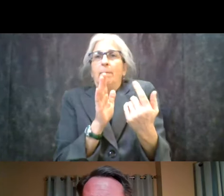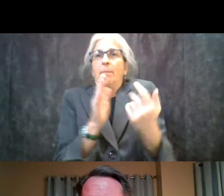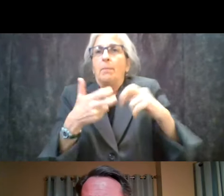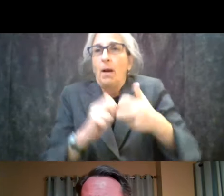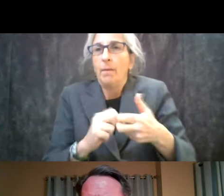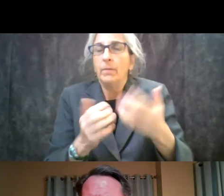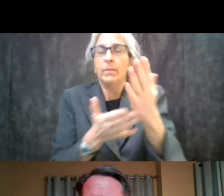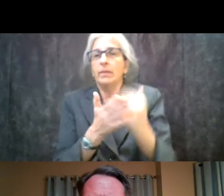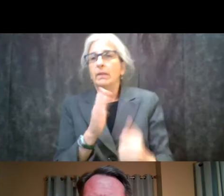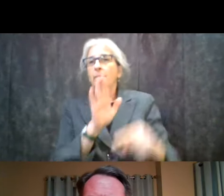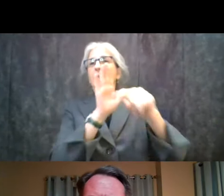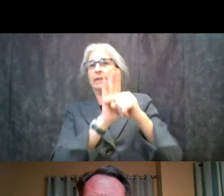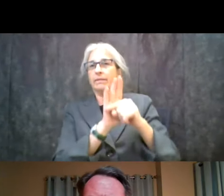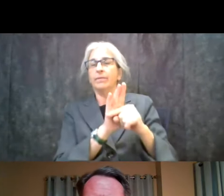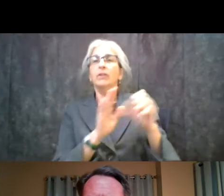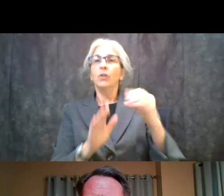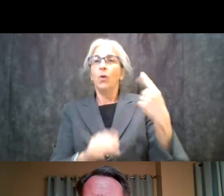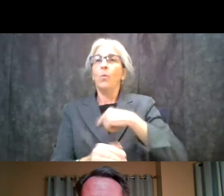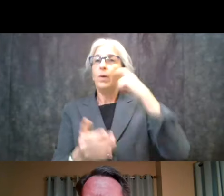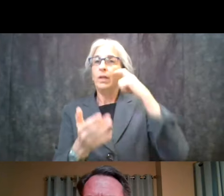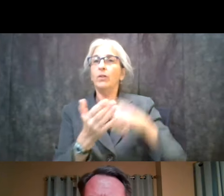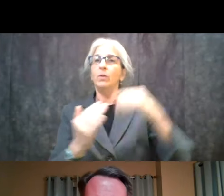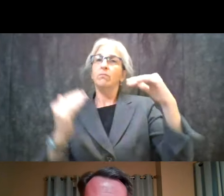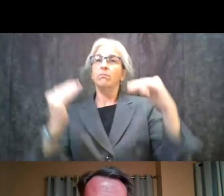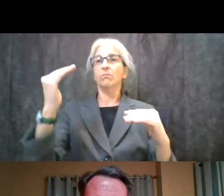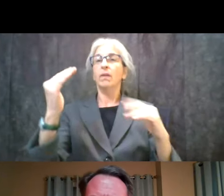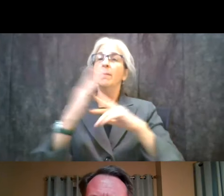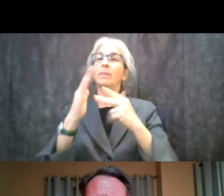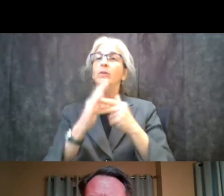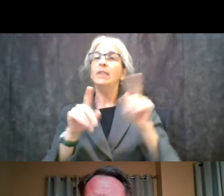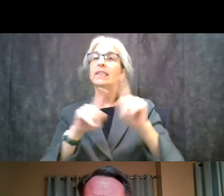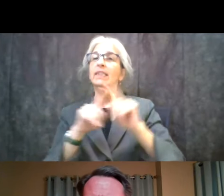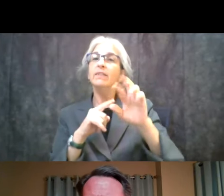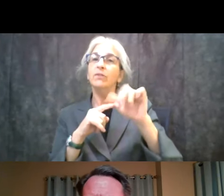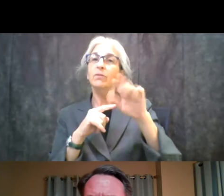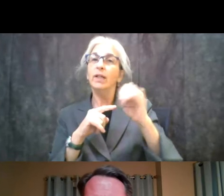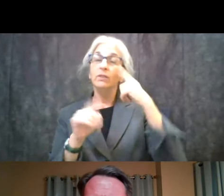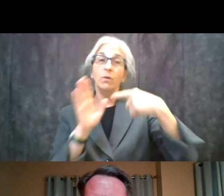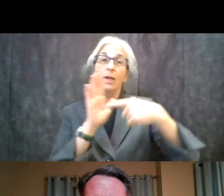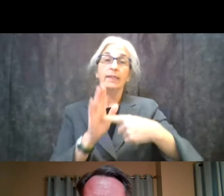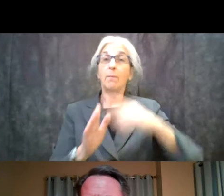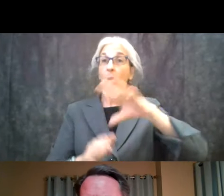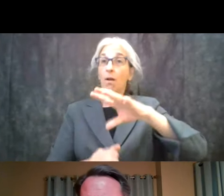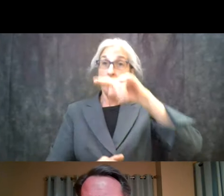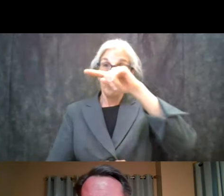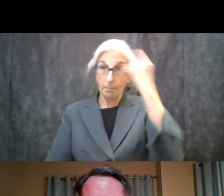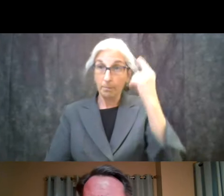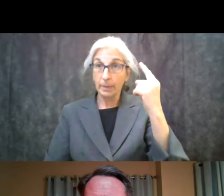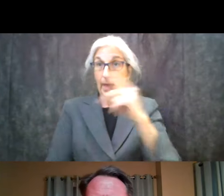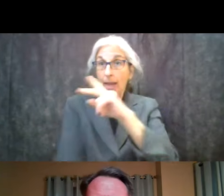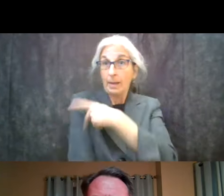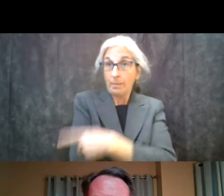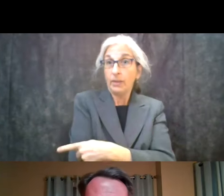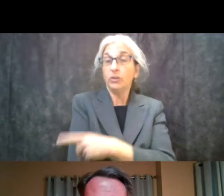some of the disparities we study, for example, are disparities between individuals of different races. Why do African-American patients do less well with lung